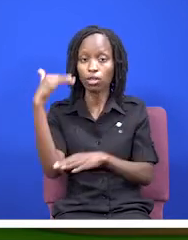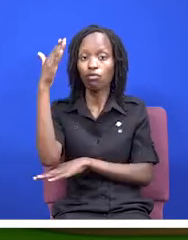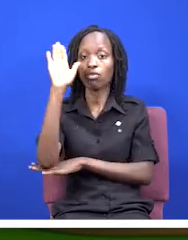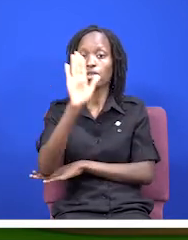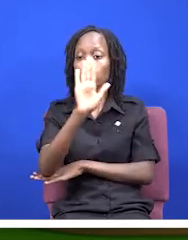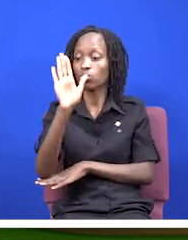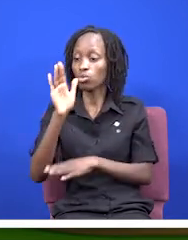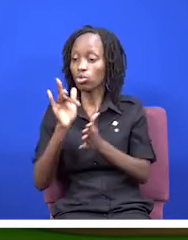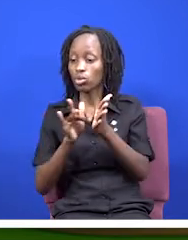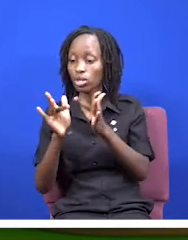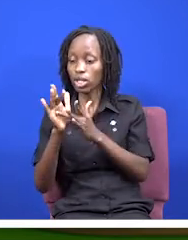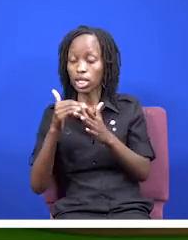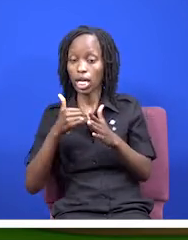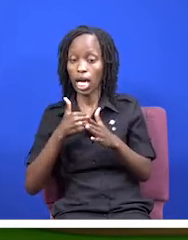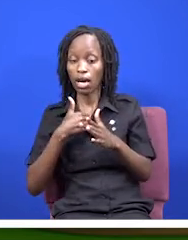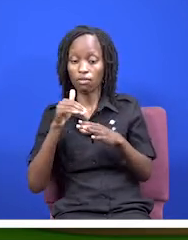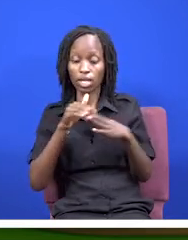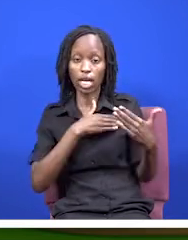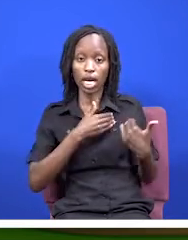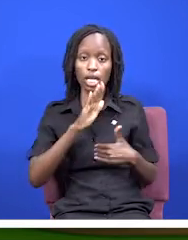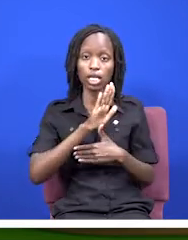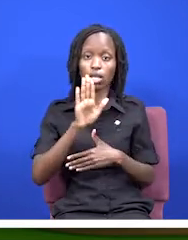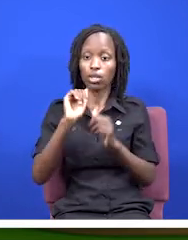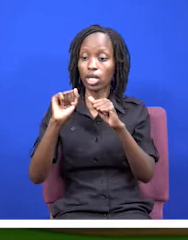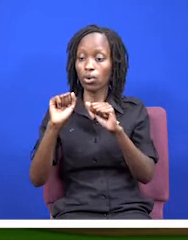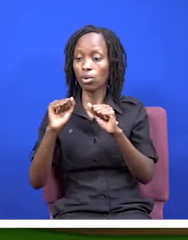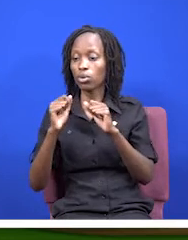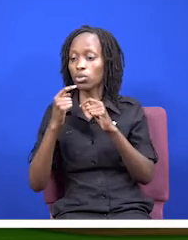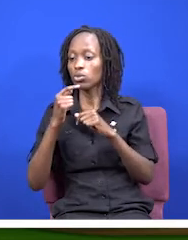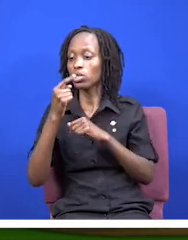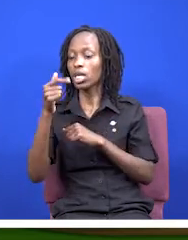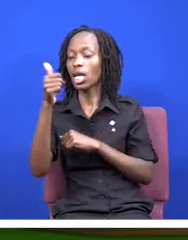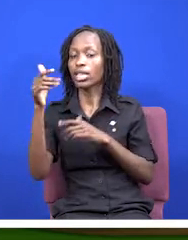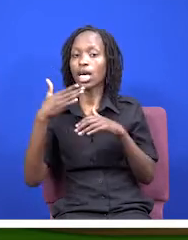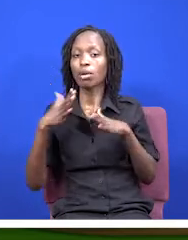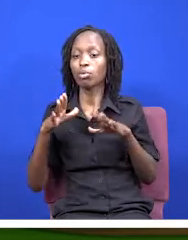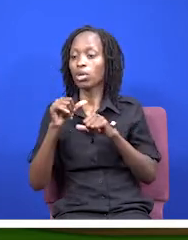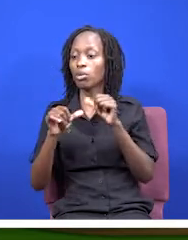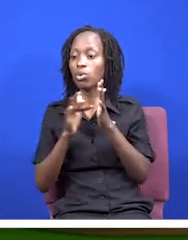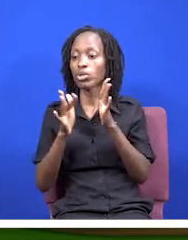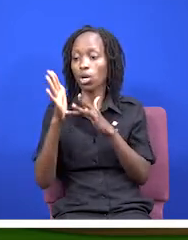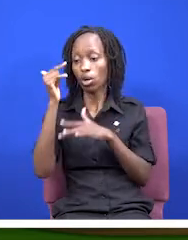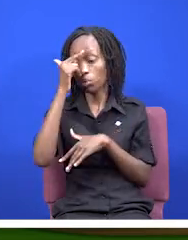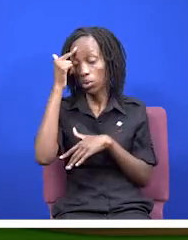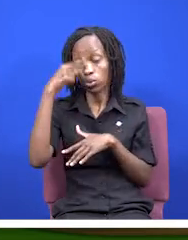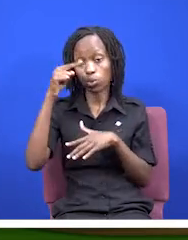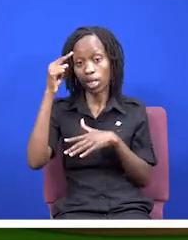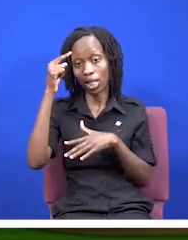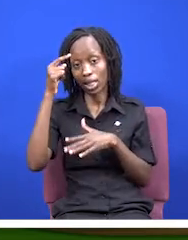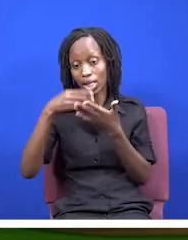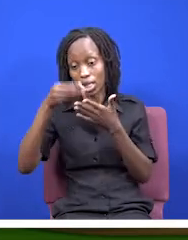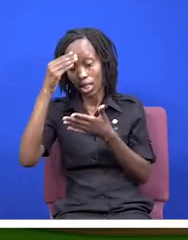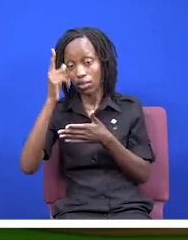of God. You have Jesus in your heart. Now you are able to go and tell others about Jesus, because we have